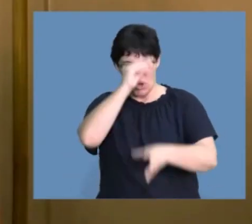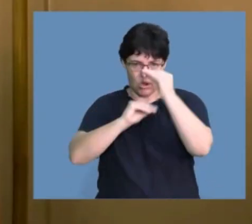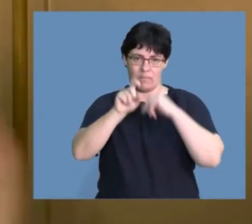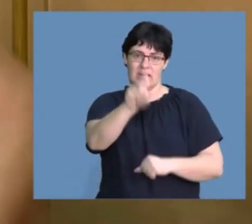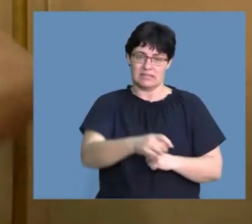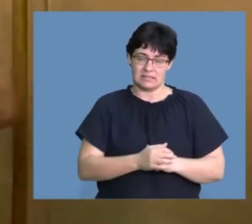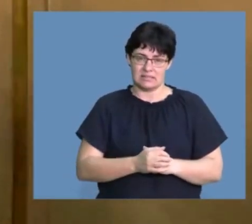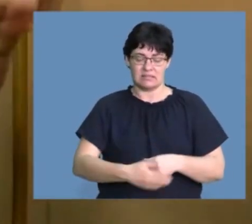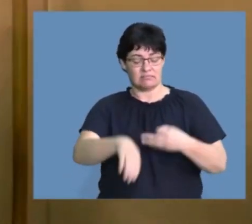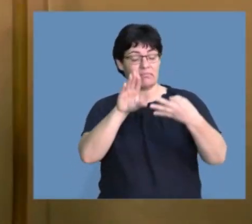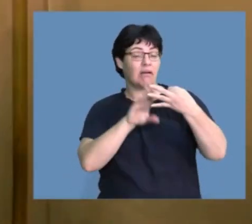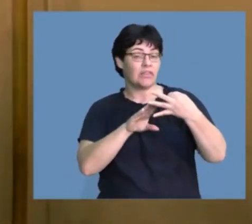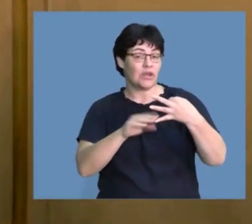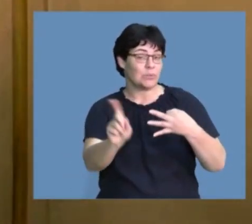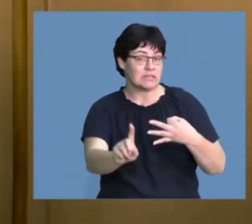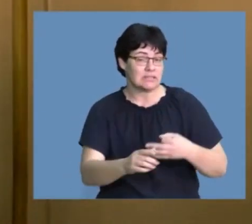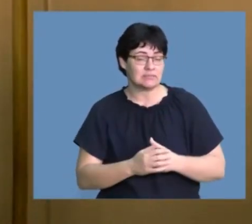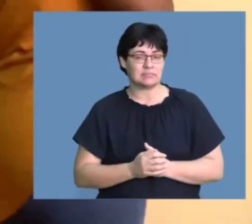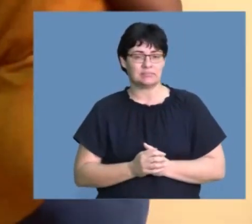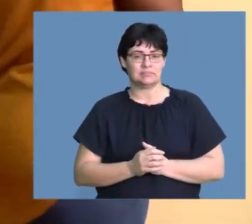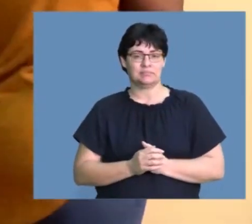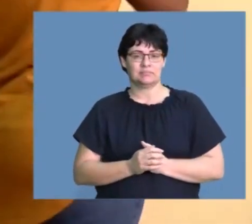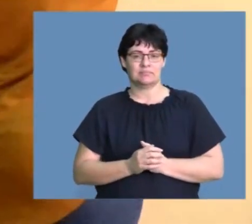learn. And the next one, Reniel, where?